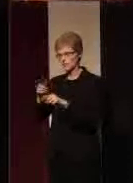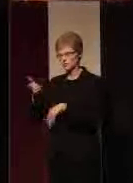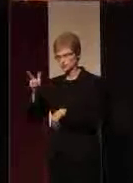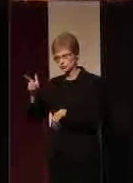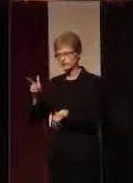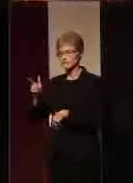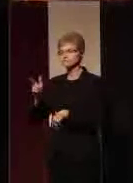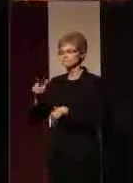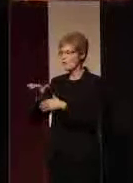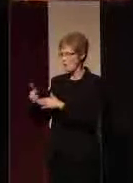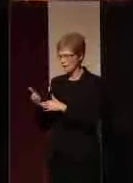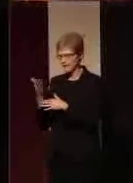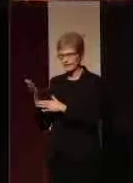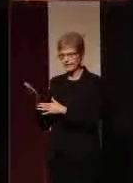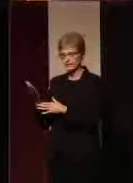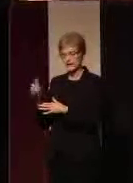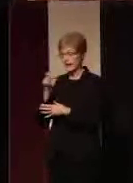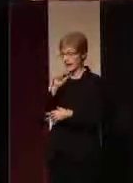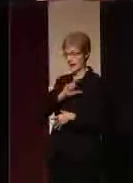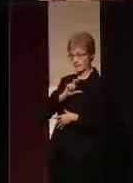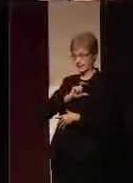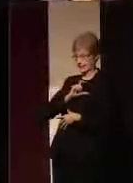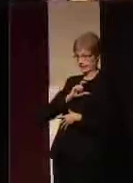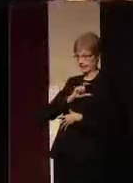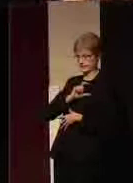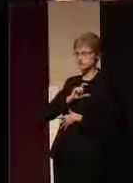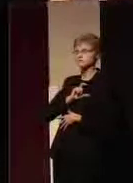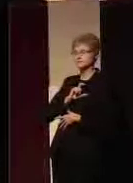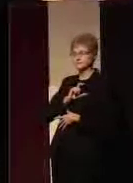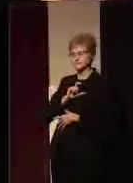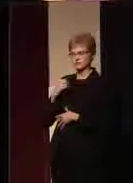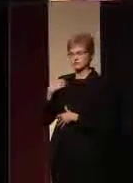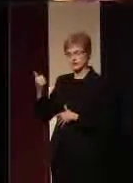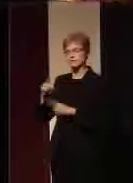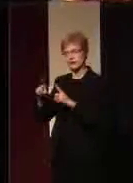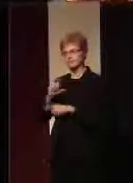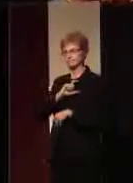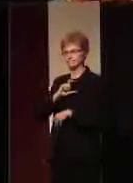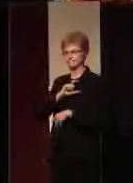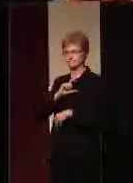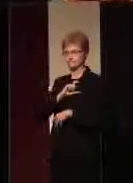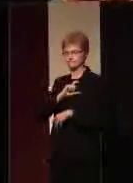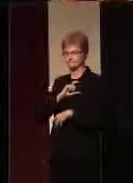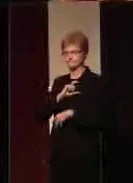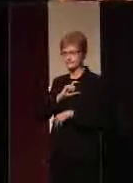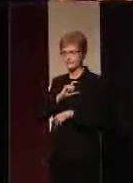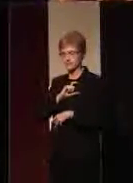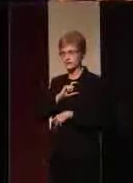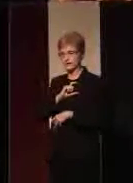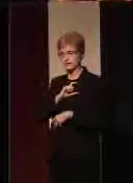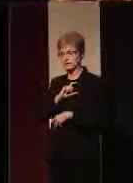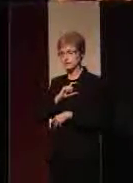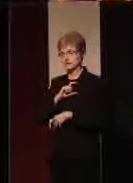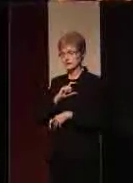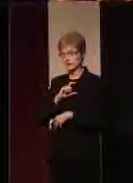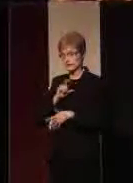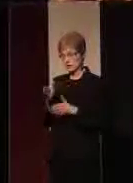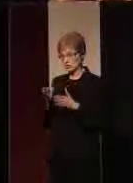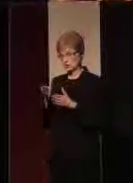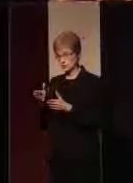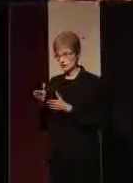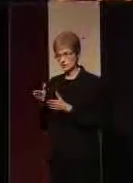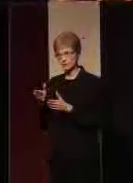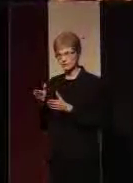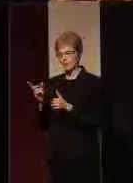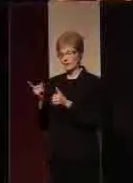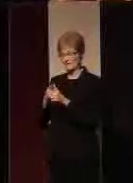there, not as a police chief, but as a first responder. I was at Canfield in West Florissant when the crowd first started